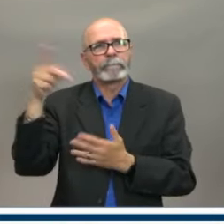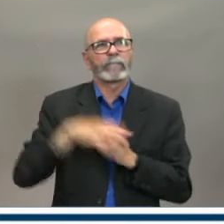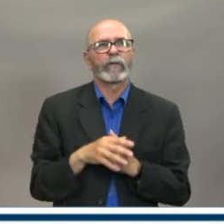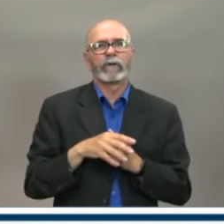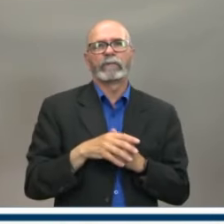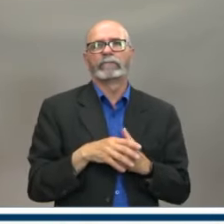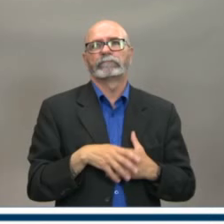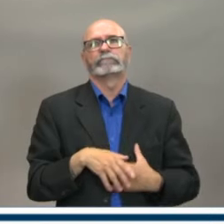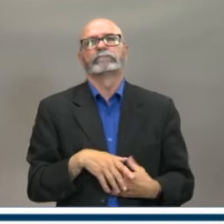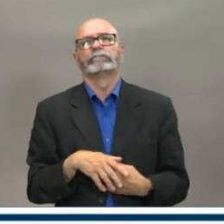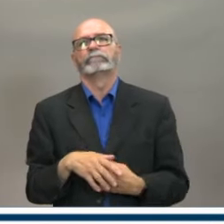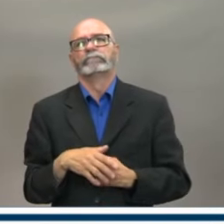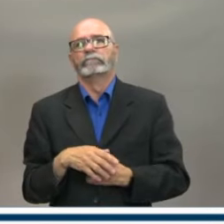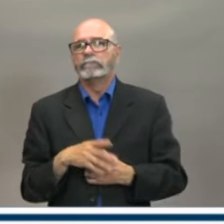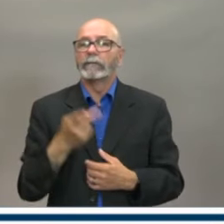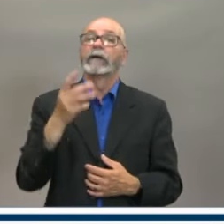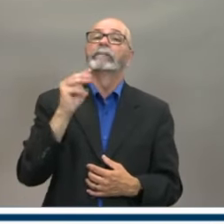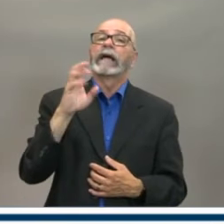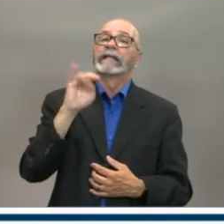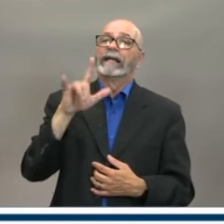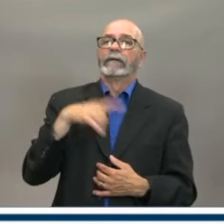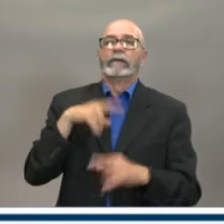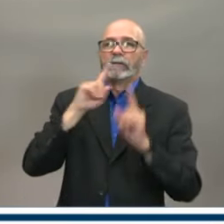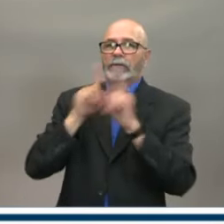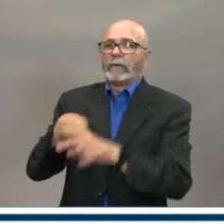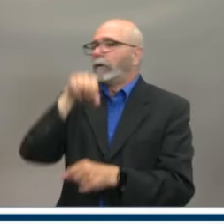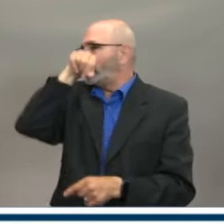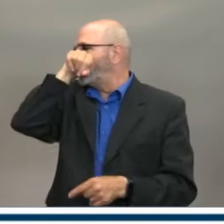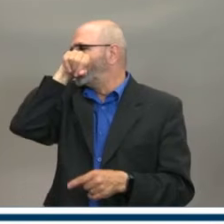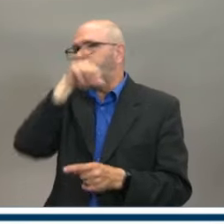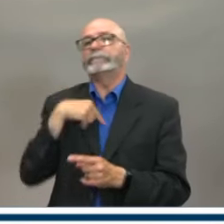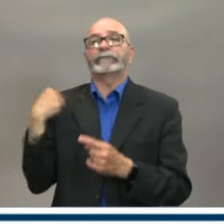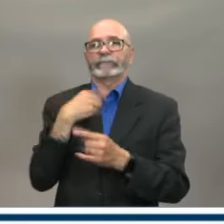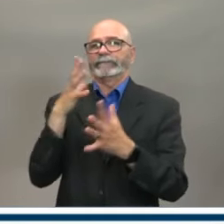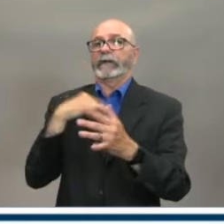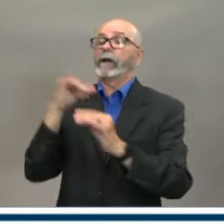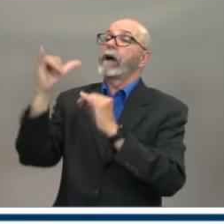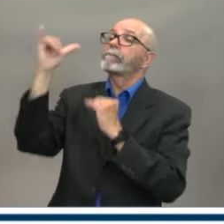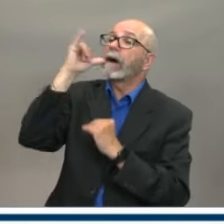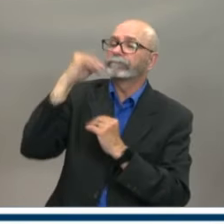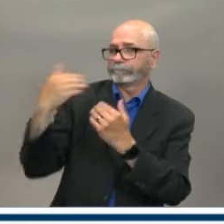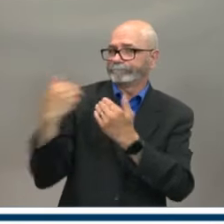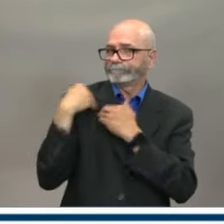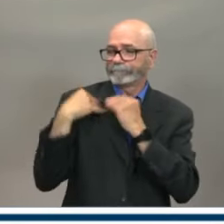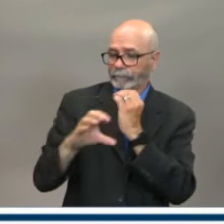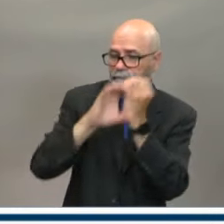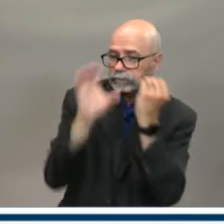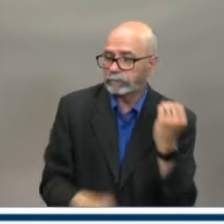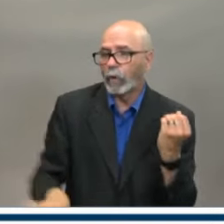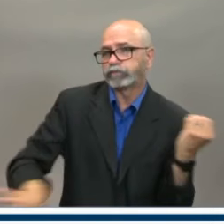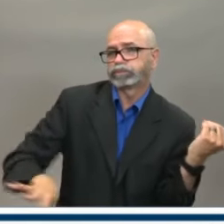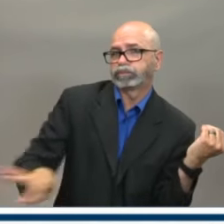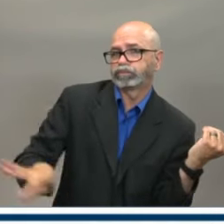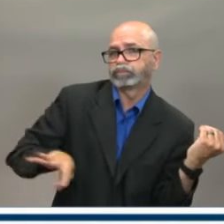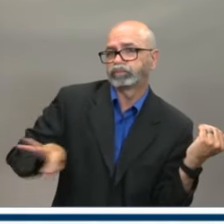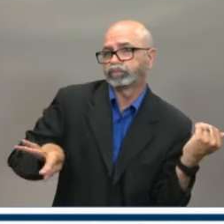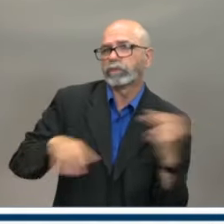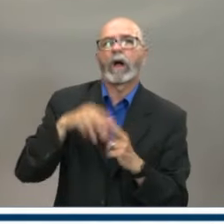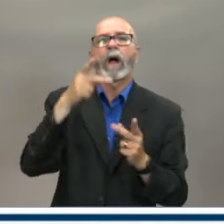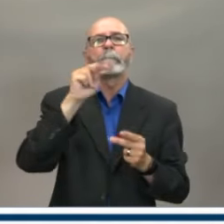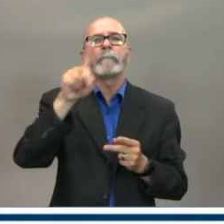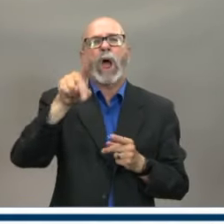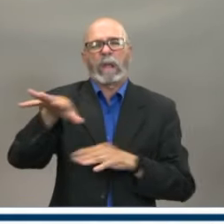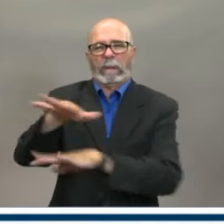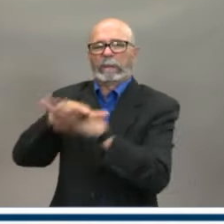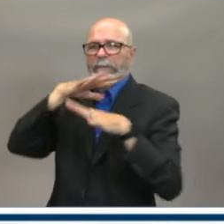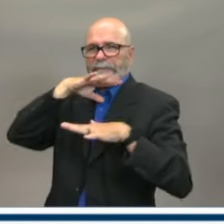pipe that comes from Northern Pulp. We were liable, or portion thereof, of some of the ponds around Boat Harbour that had aeration in them that